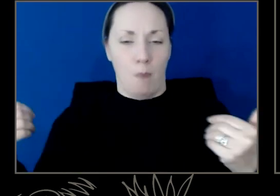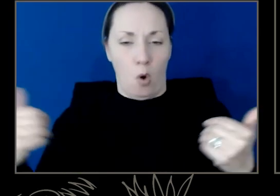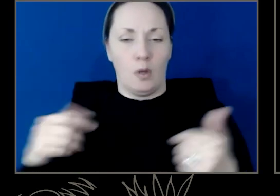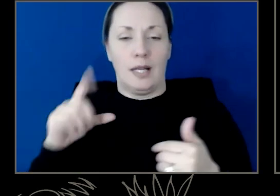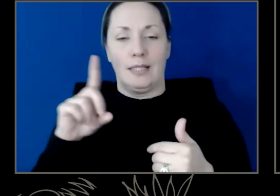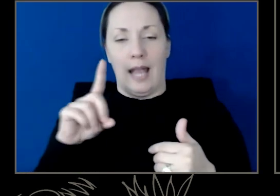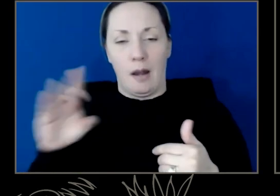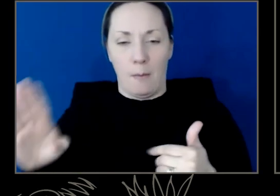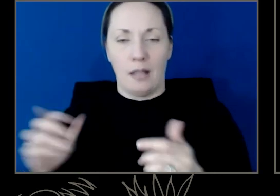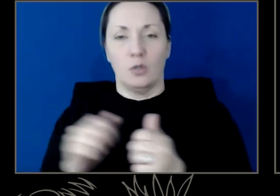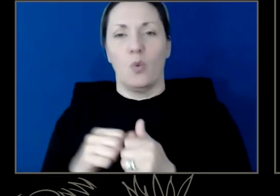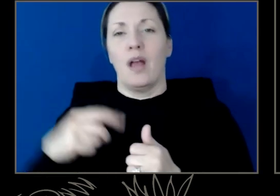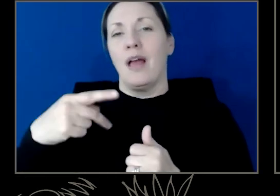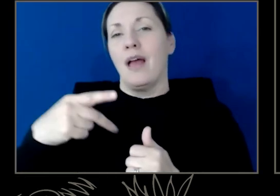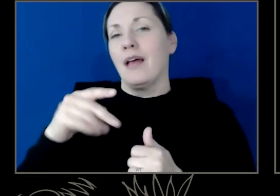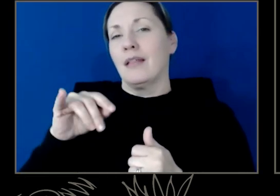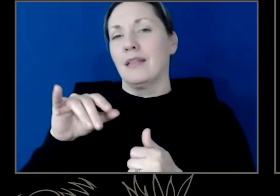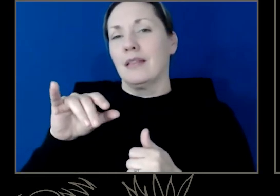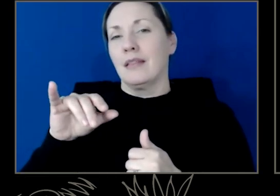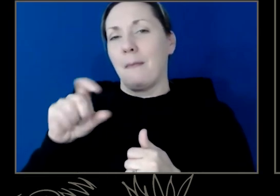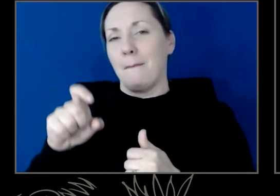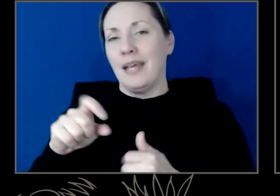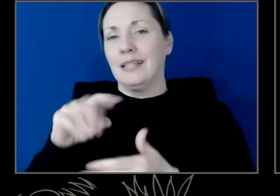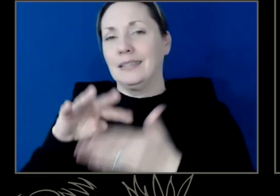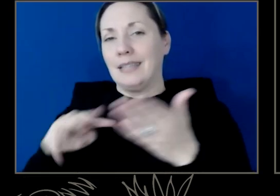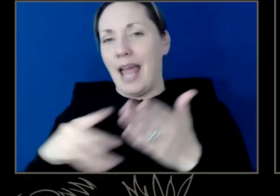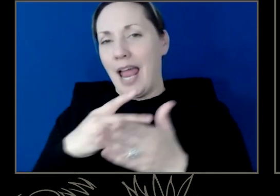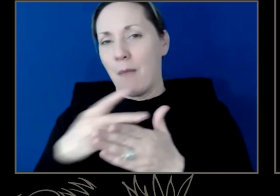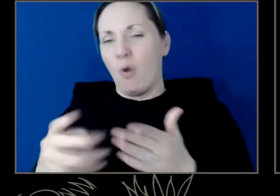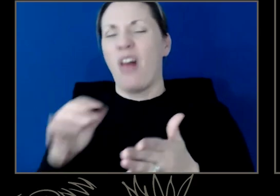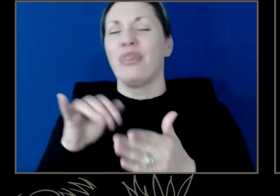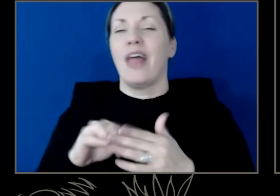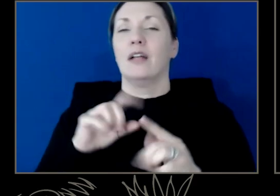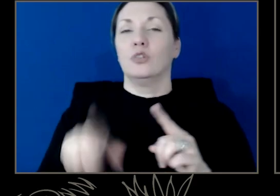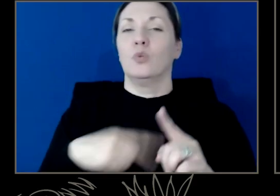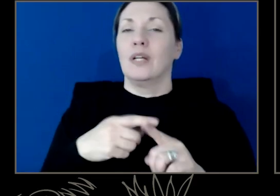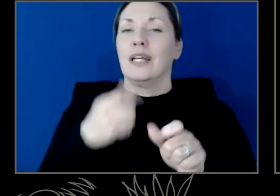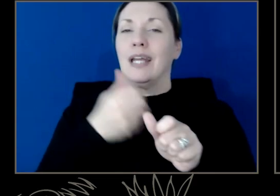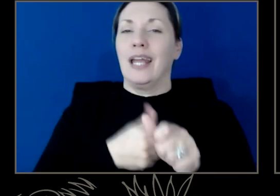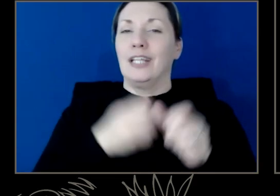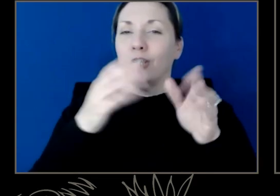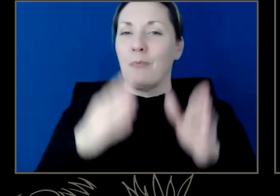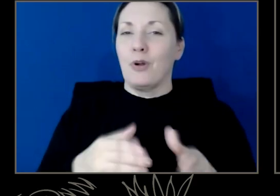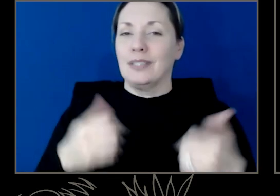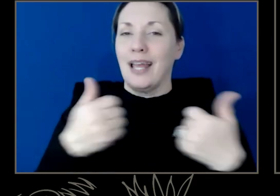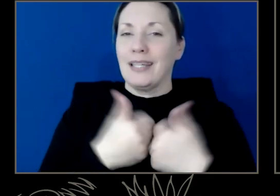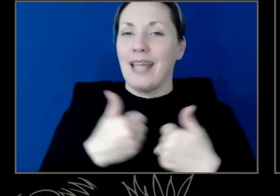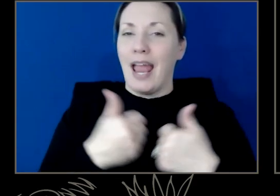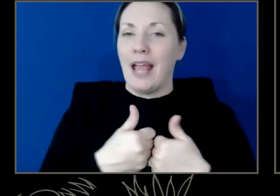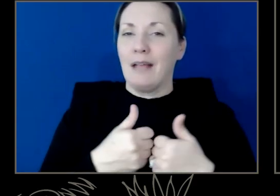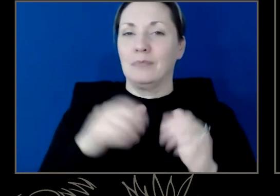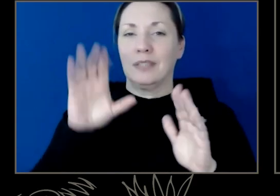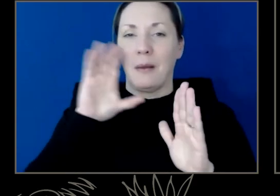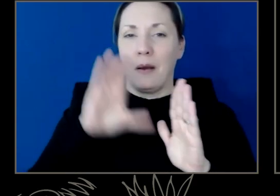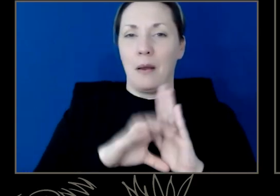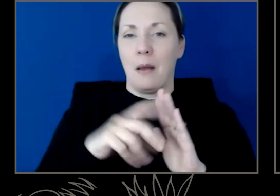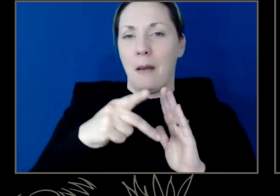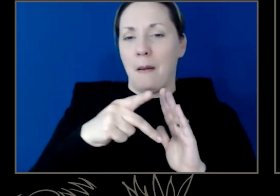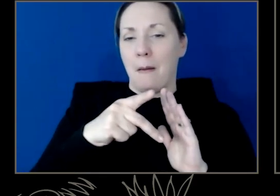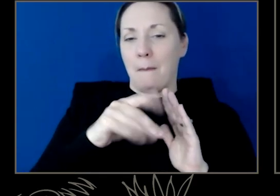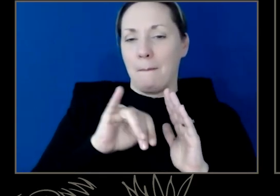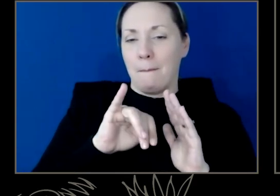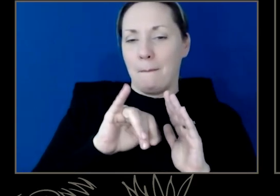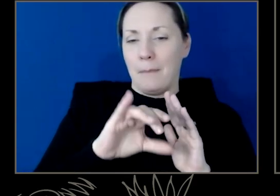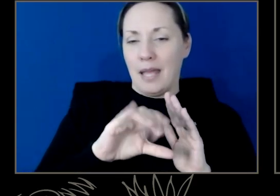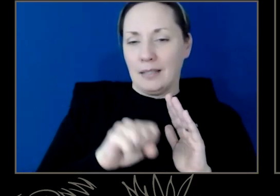can guess, is where each person's game picks are stored. And then I also